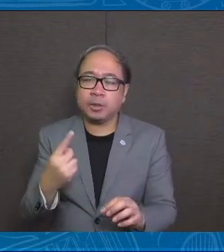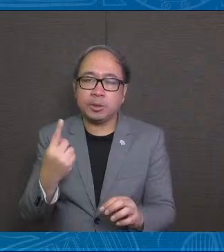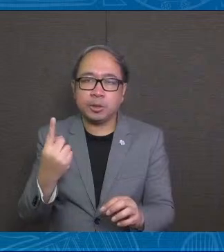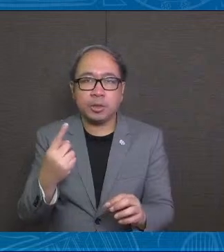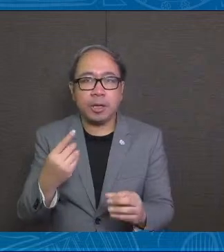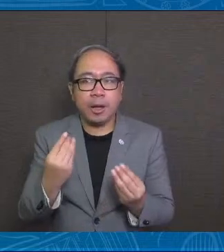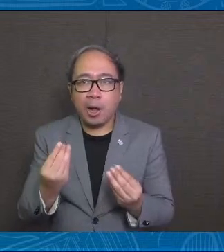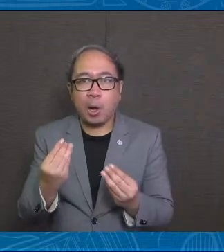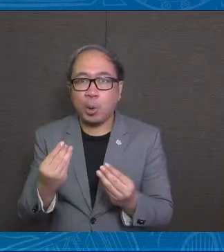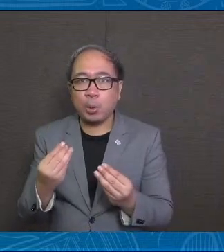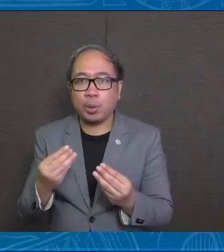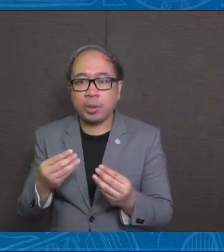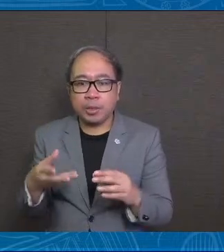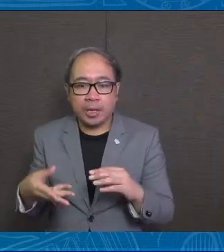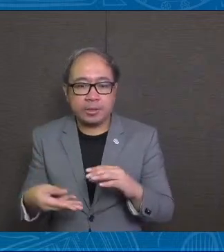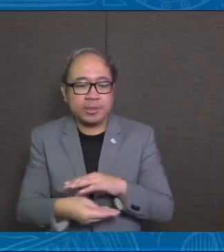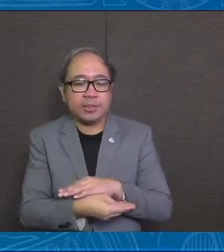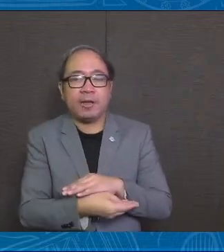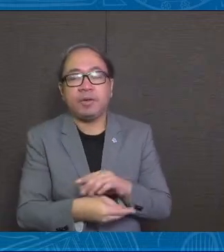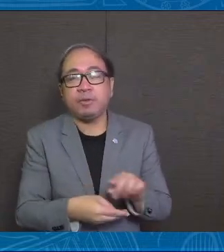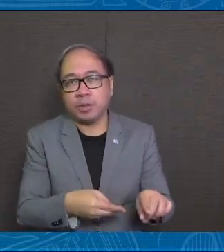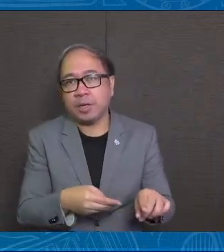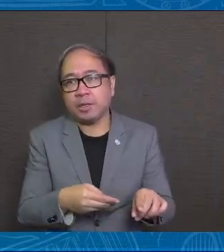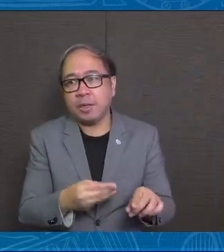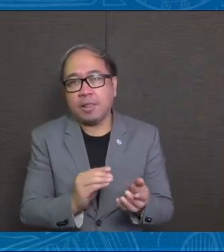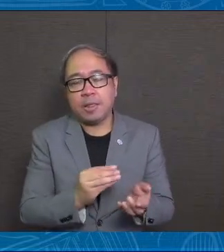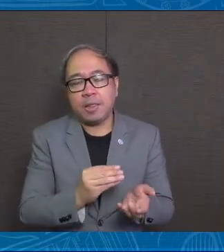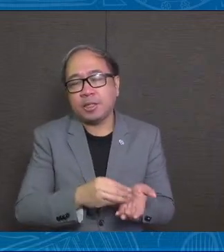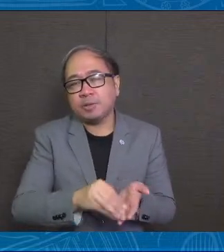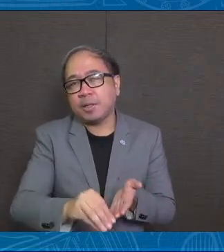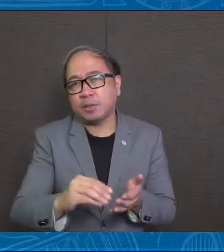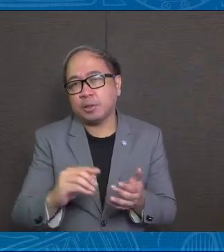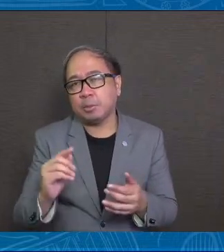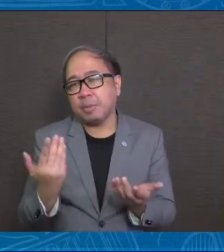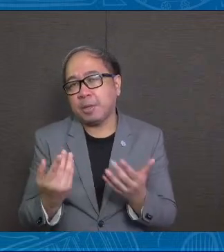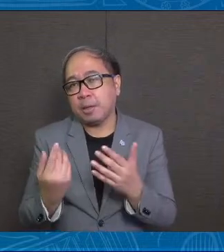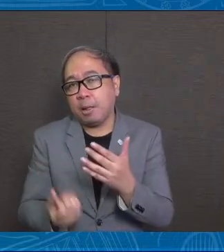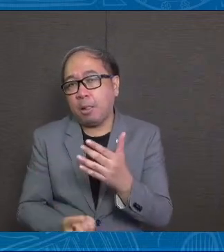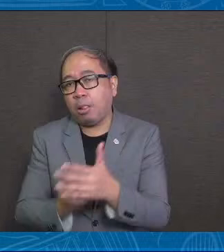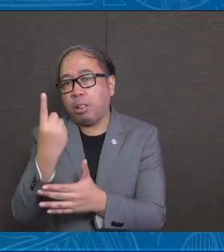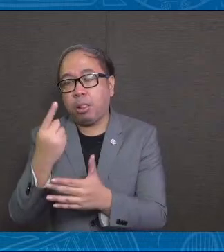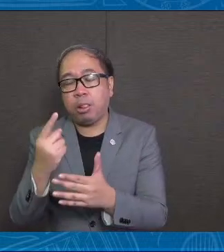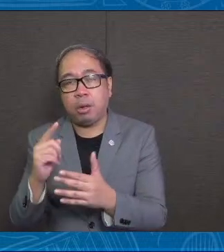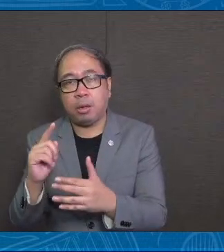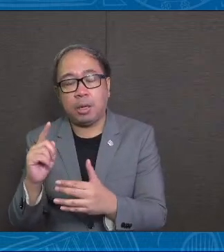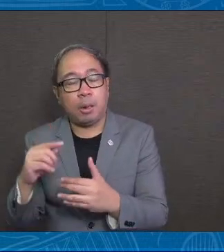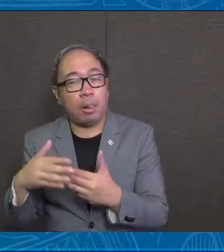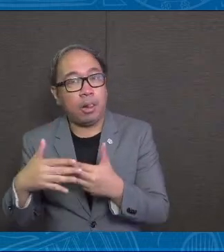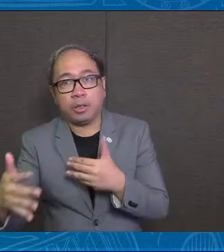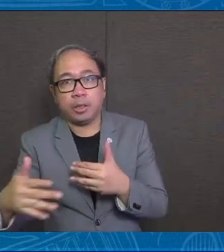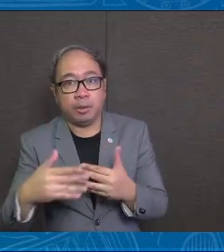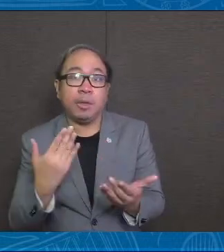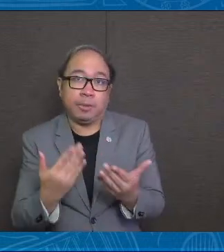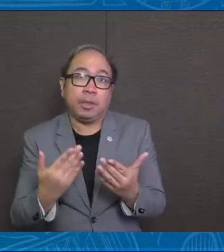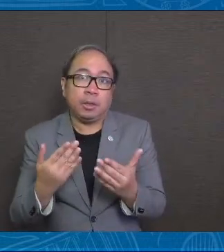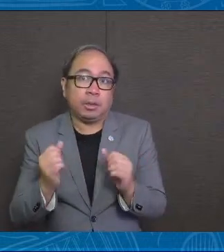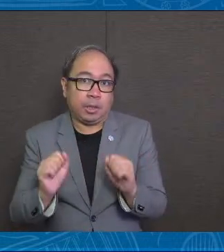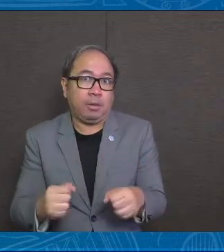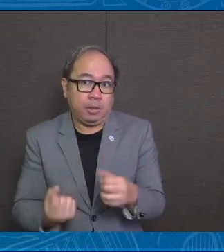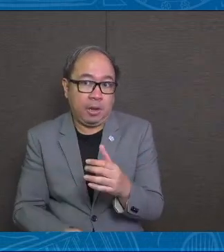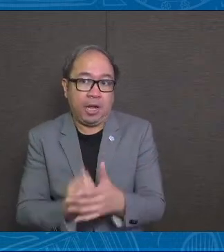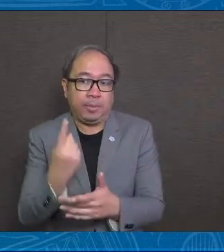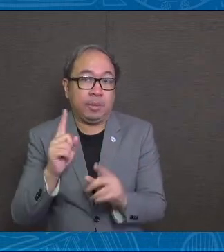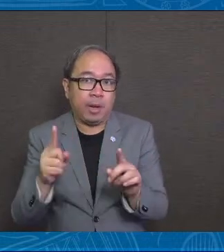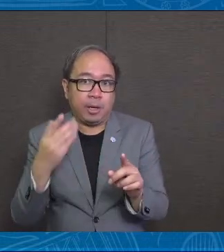about saving on expenditures later for scenarios that may or may not happen. They're going to happen, but you don't know the magnitude. And